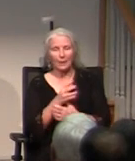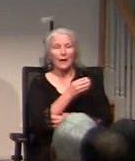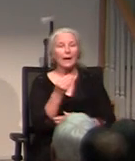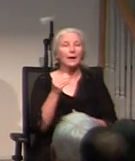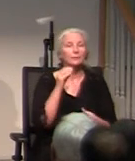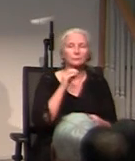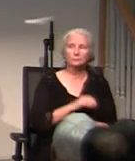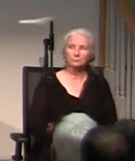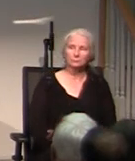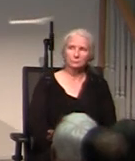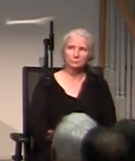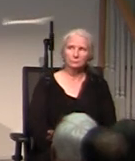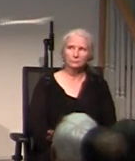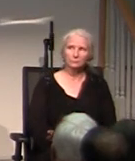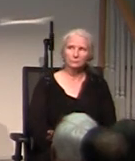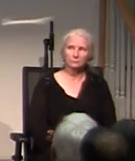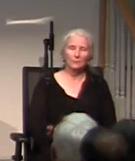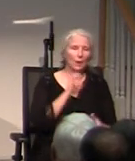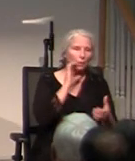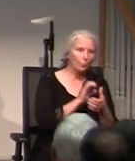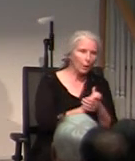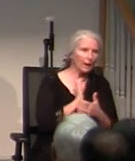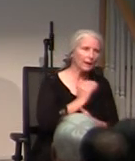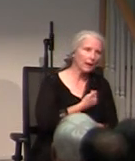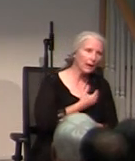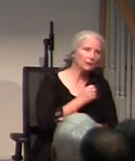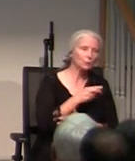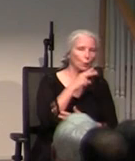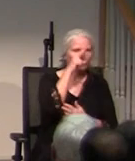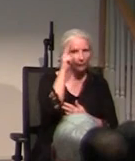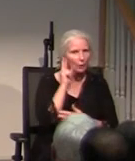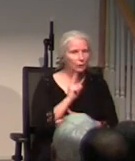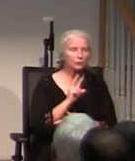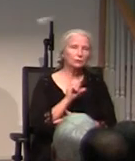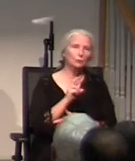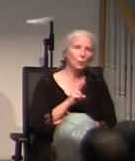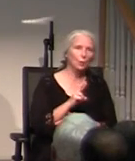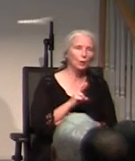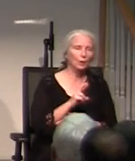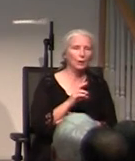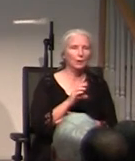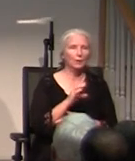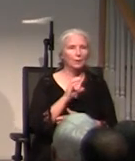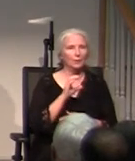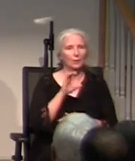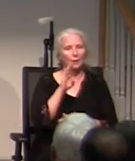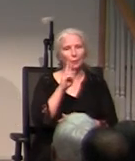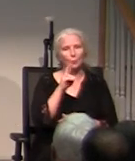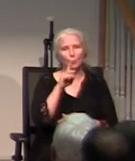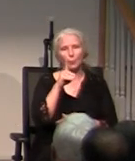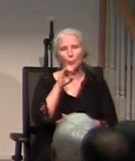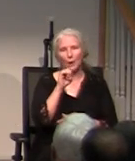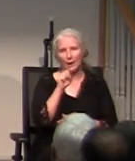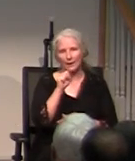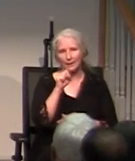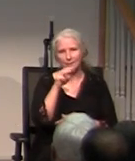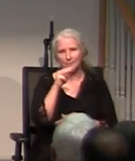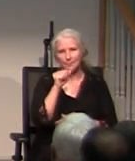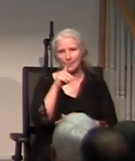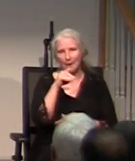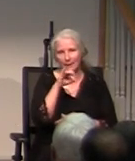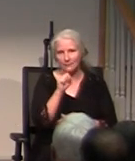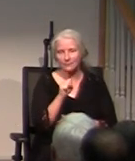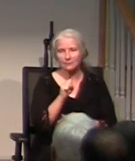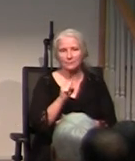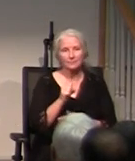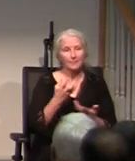or the virgins, or the bridesmaids, I mean, whatever you want to take the analogy. But the church at large is not